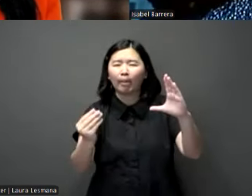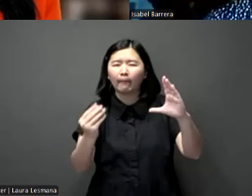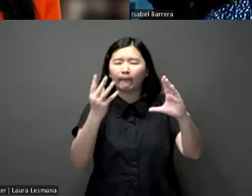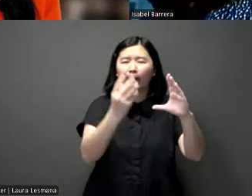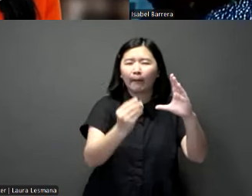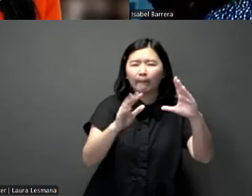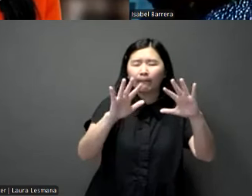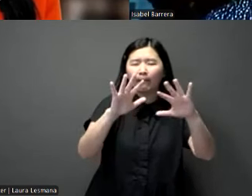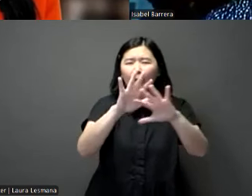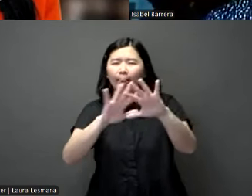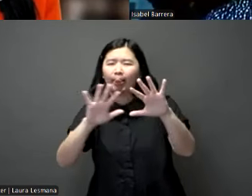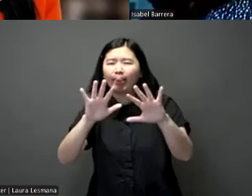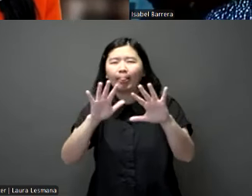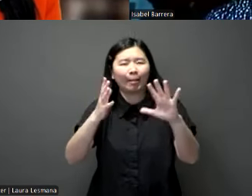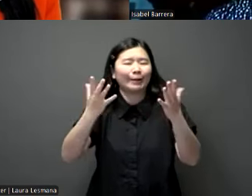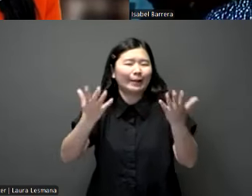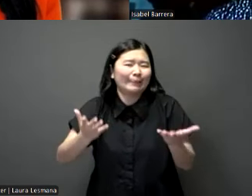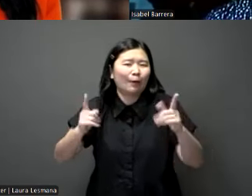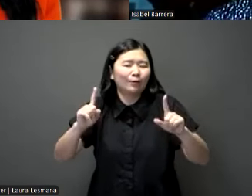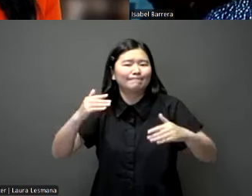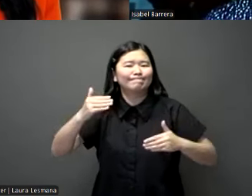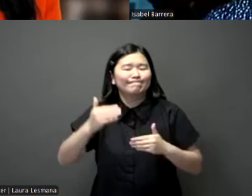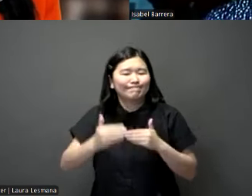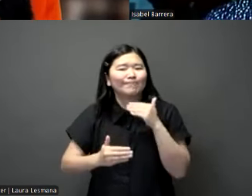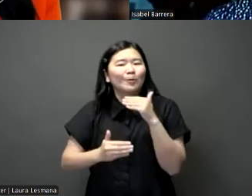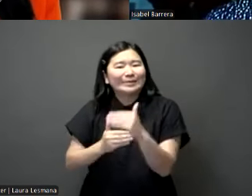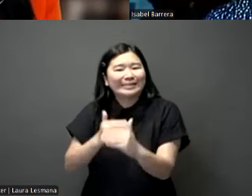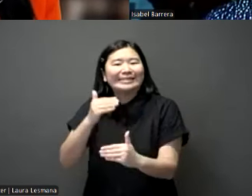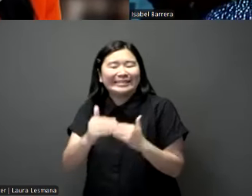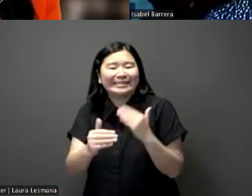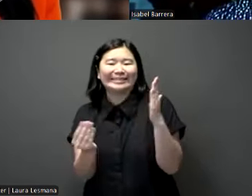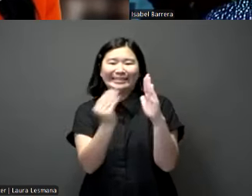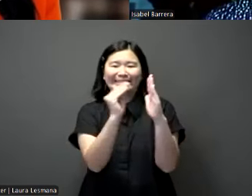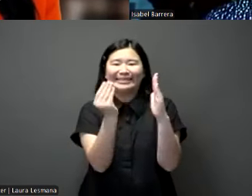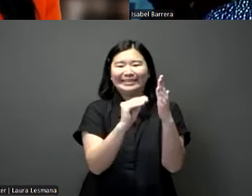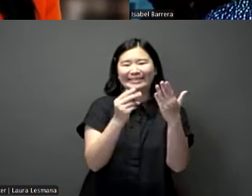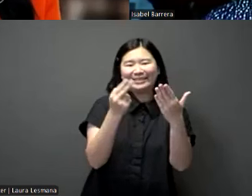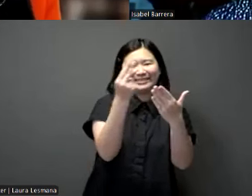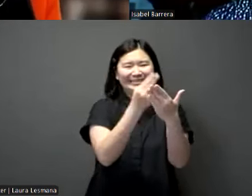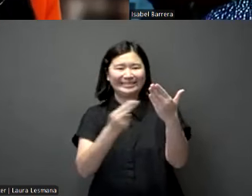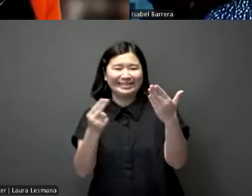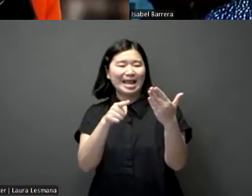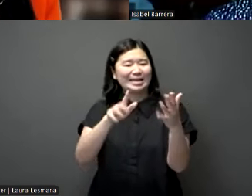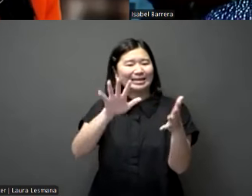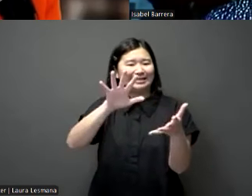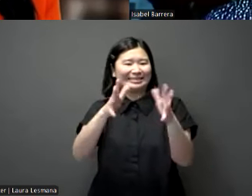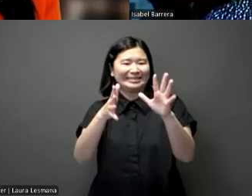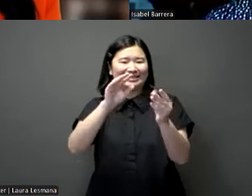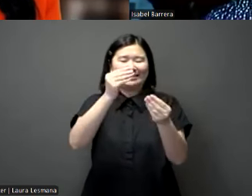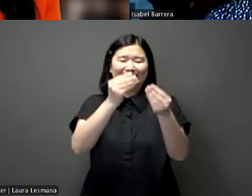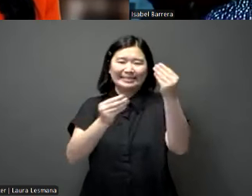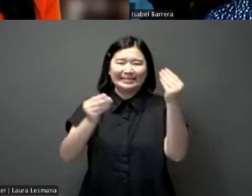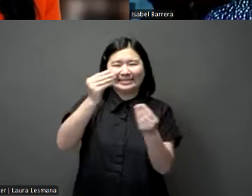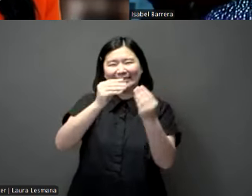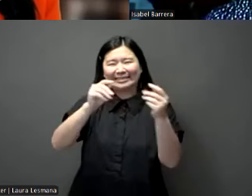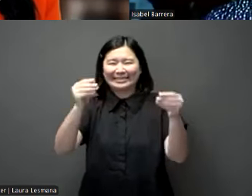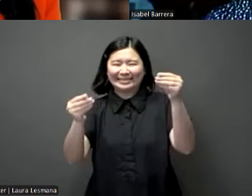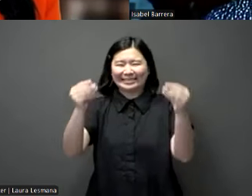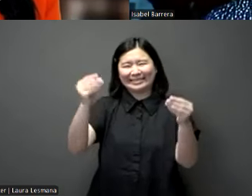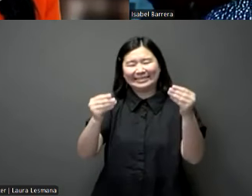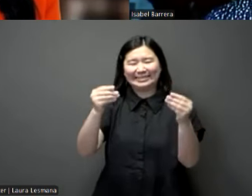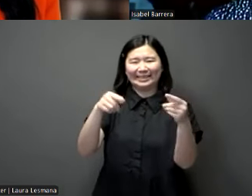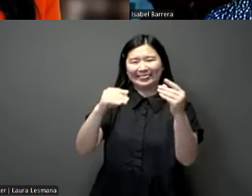populations or subpopulations? What kind of approach do they need? And look at it from that very specific approach.